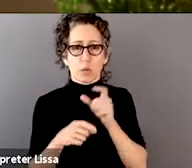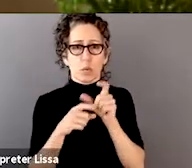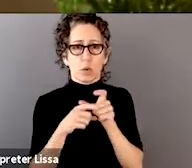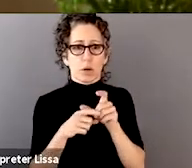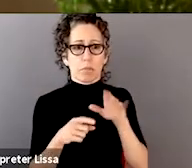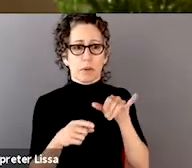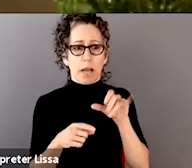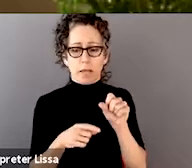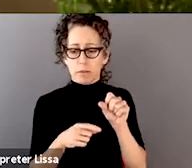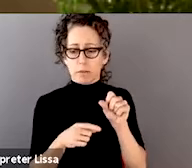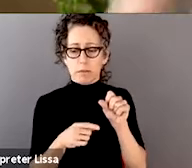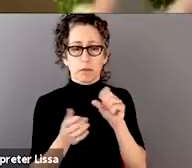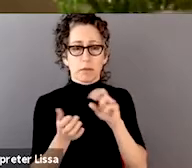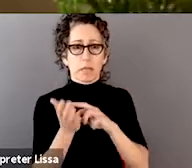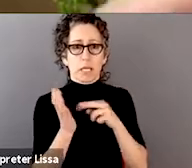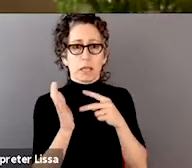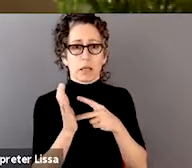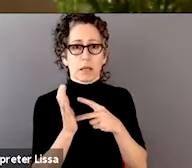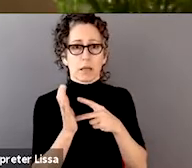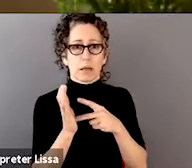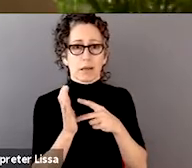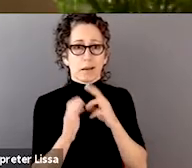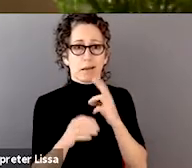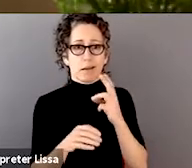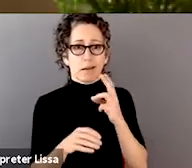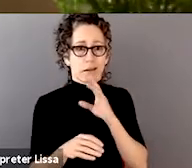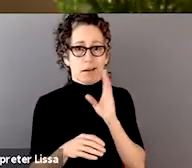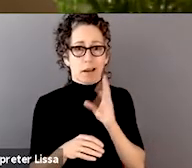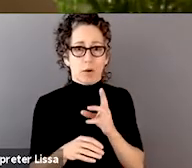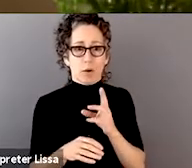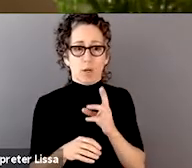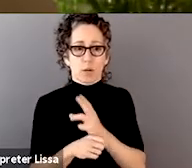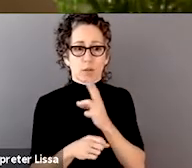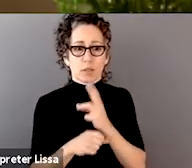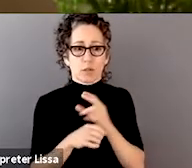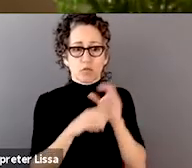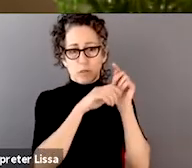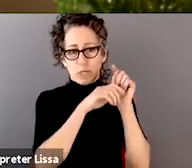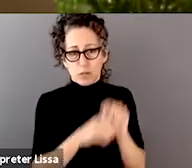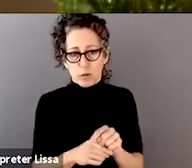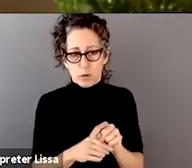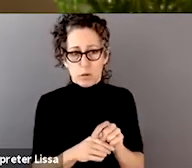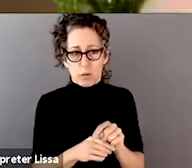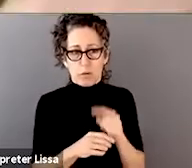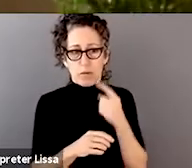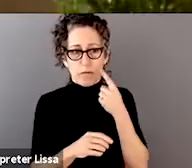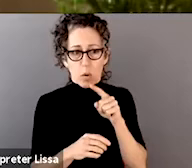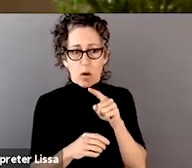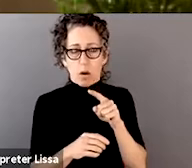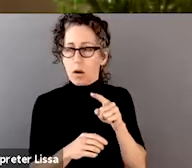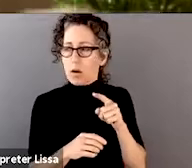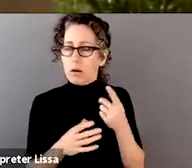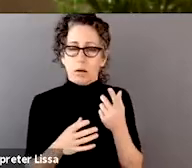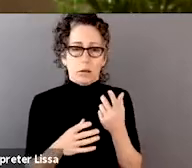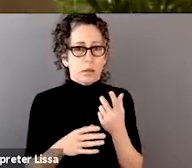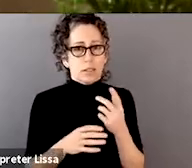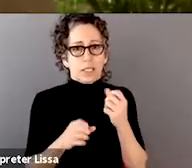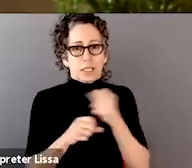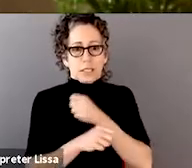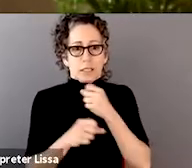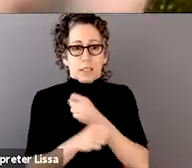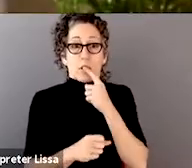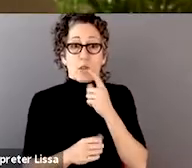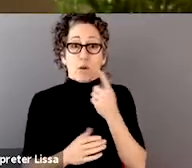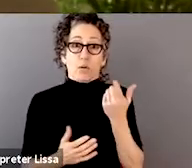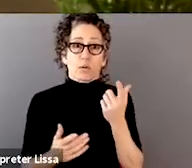to mean the traditional bias that is considered in machine learning and statistics, right? Like the bias and variance trade-offs that we have